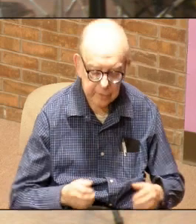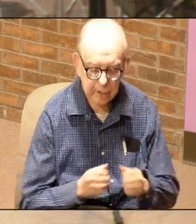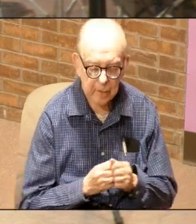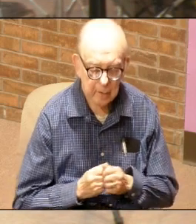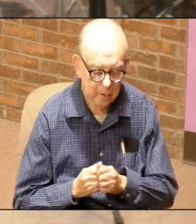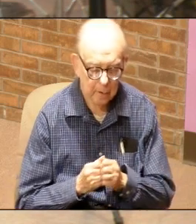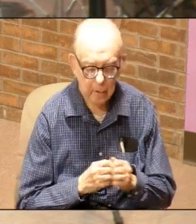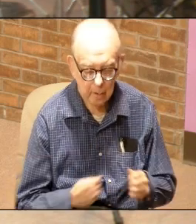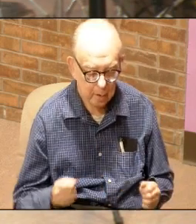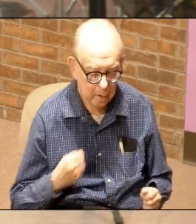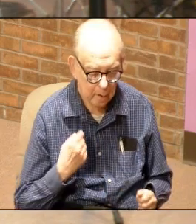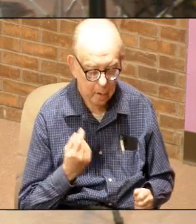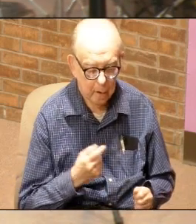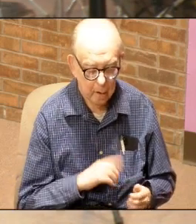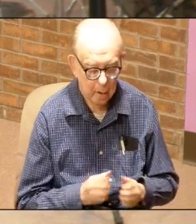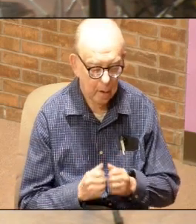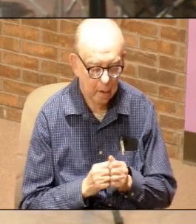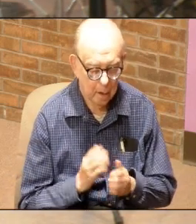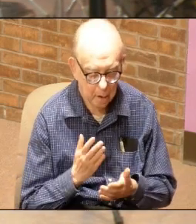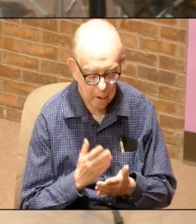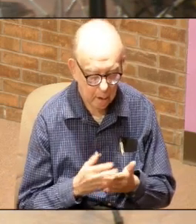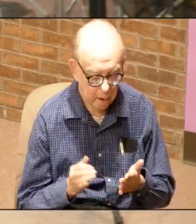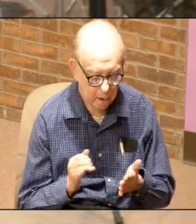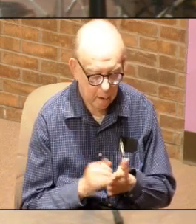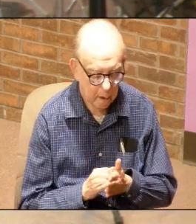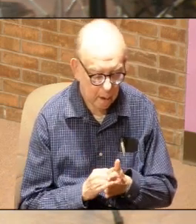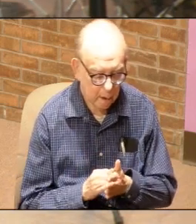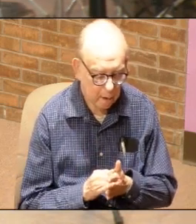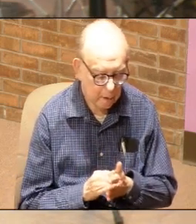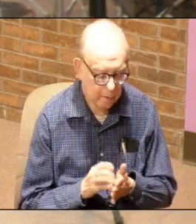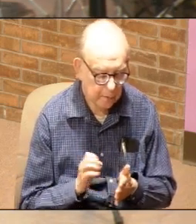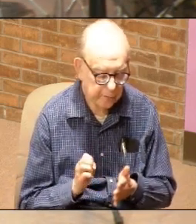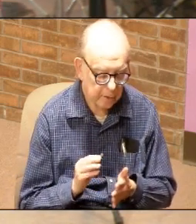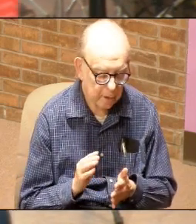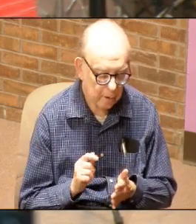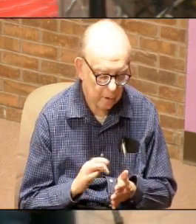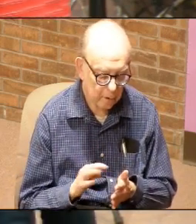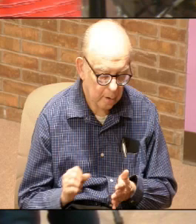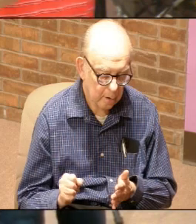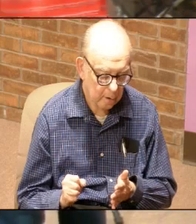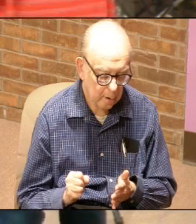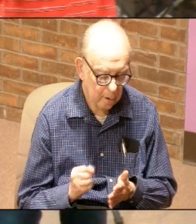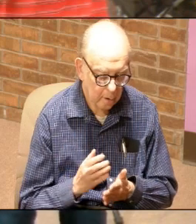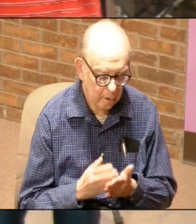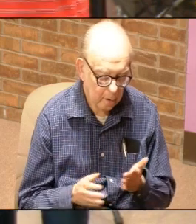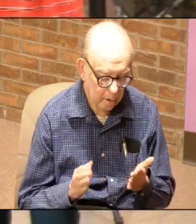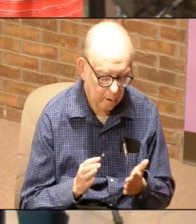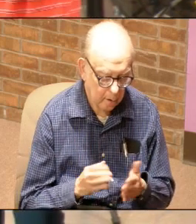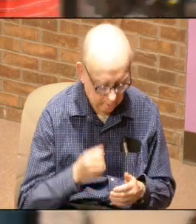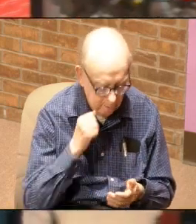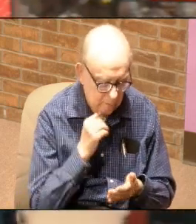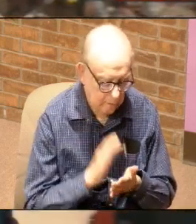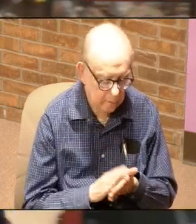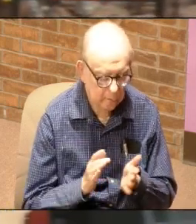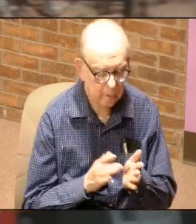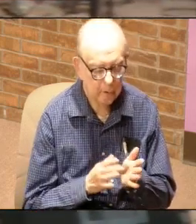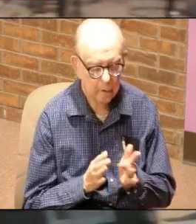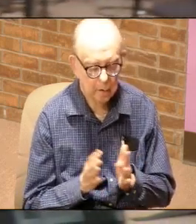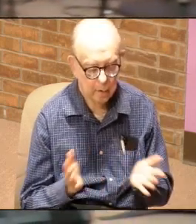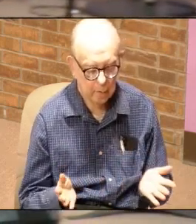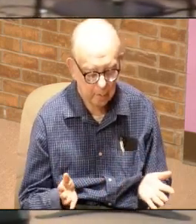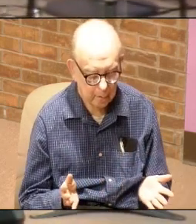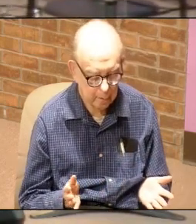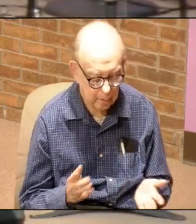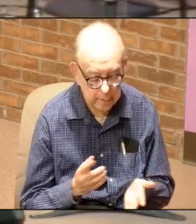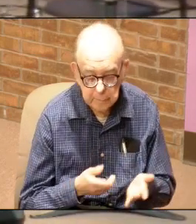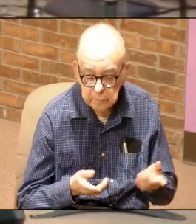together and we all become part of this embassy of God. We all become part of the bride of Jesus. And then